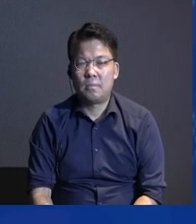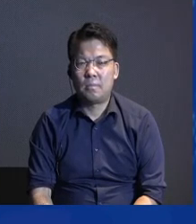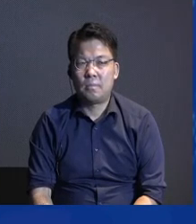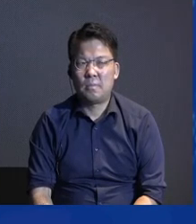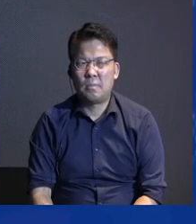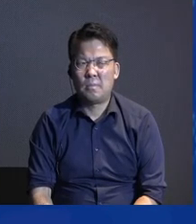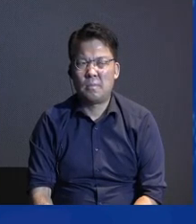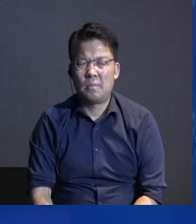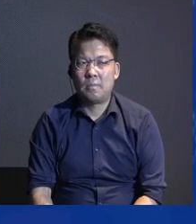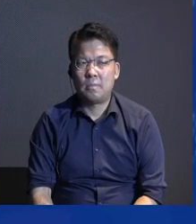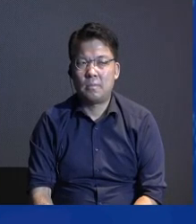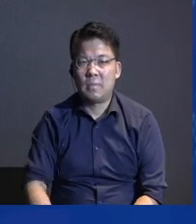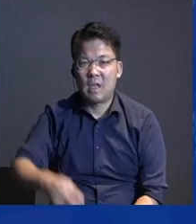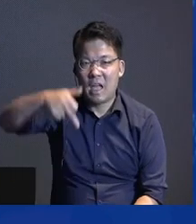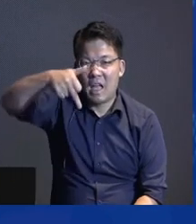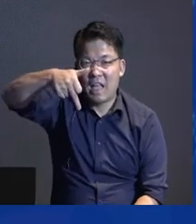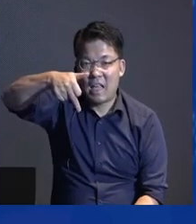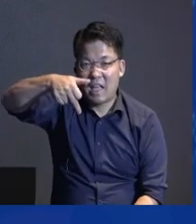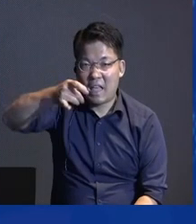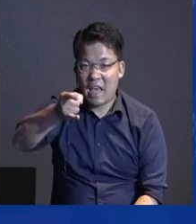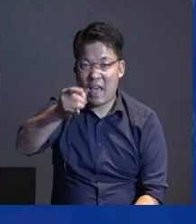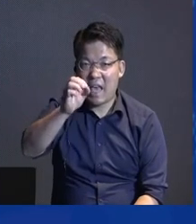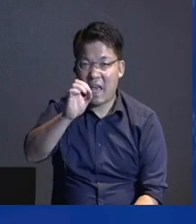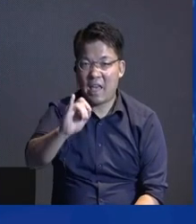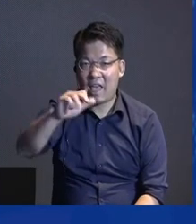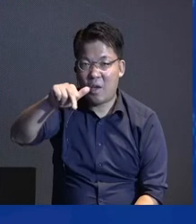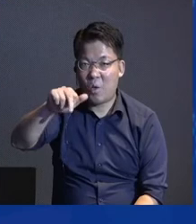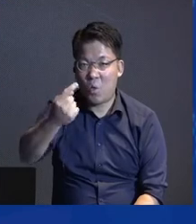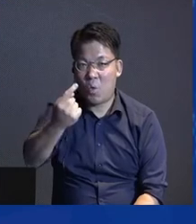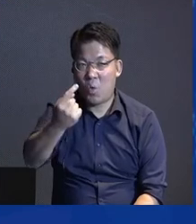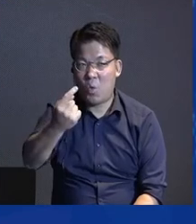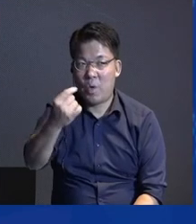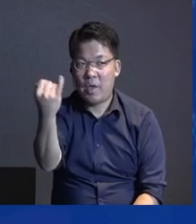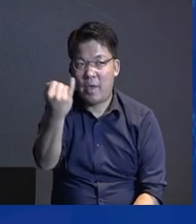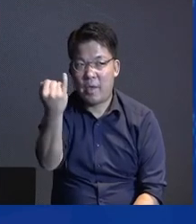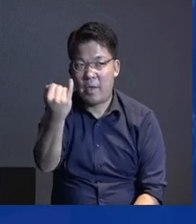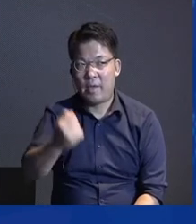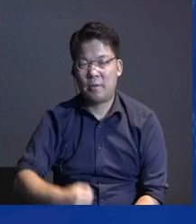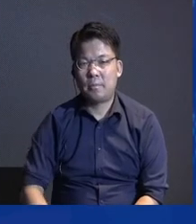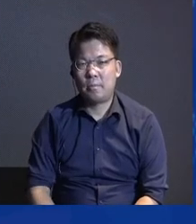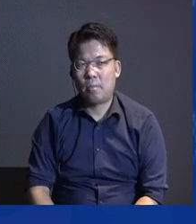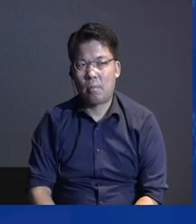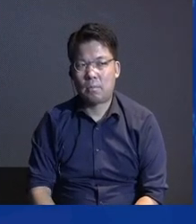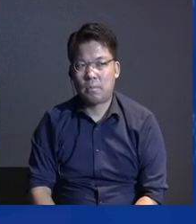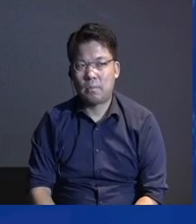Her name is Keiko. She is living downstairs together.